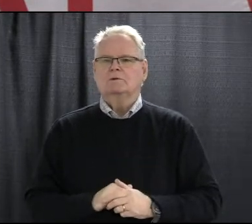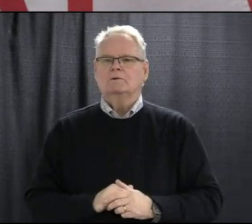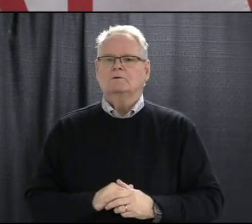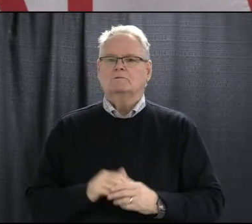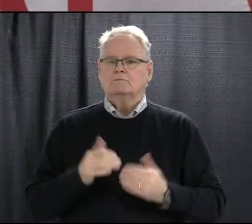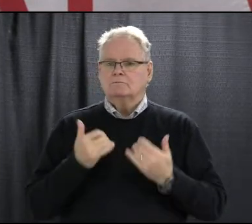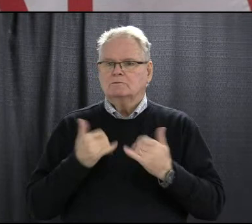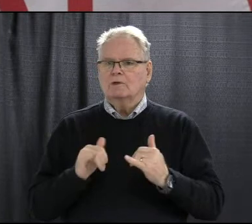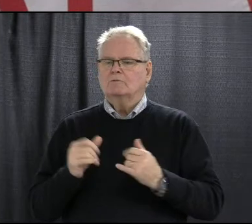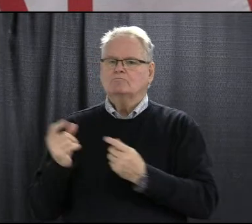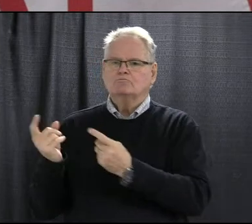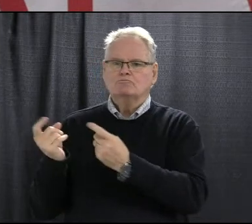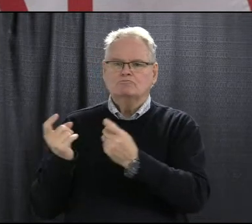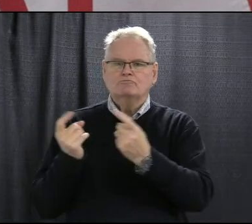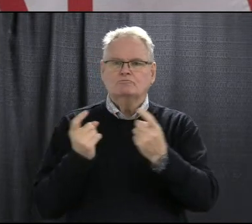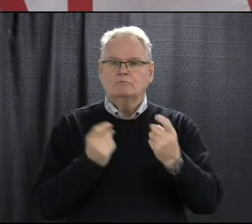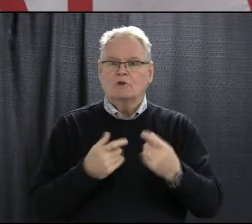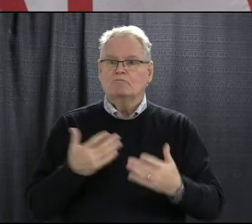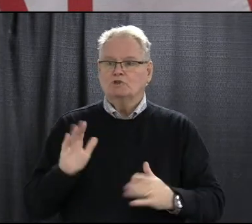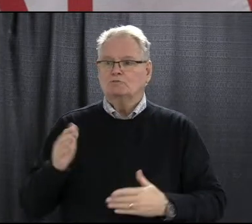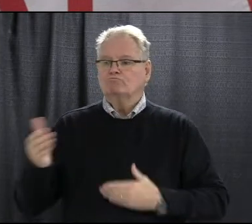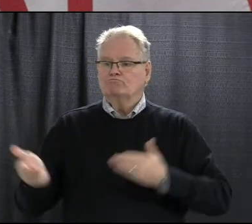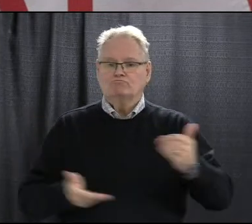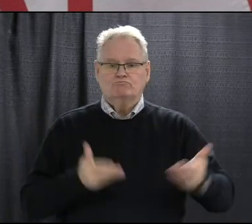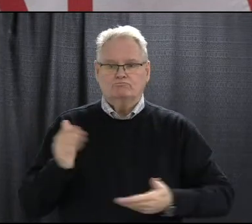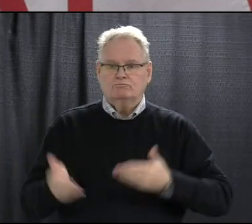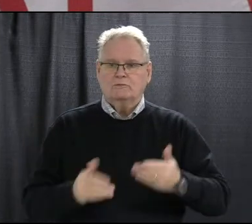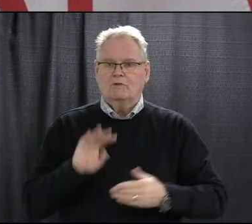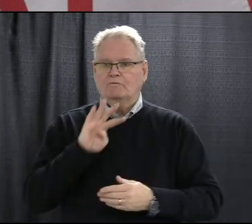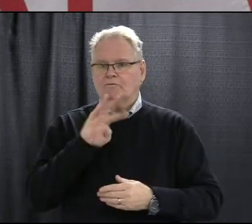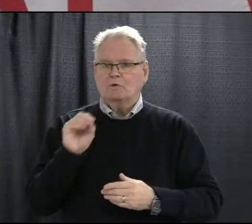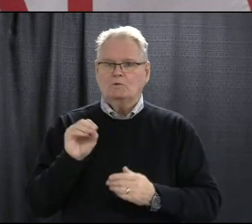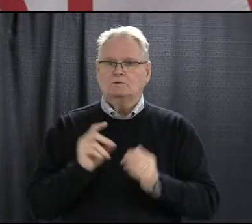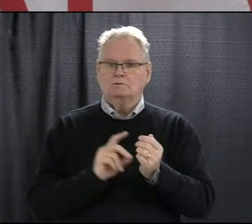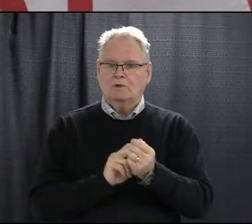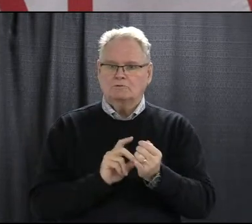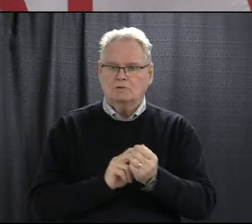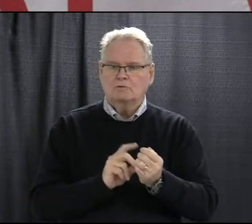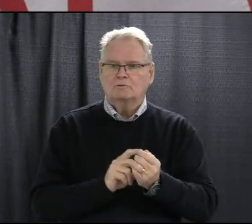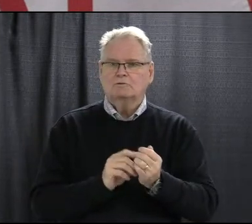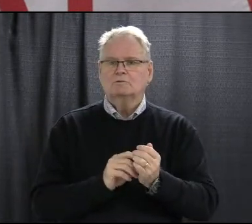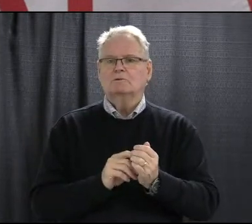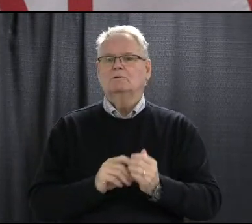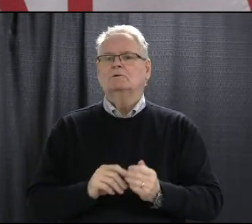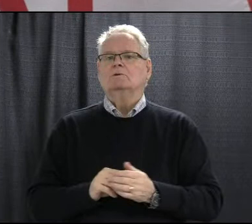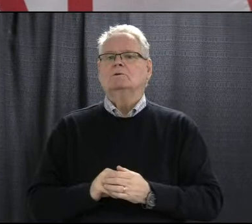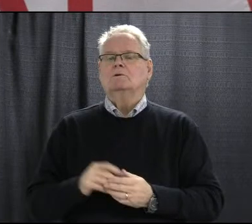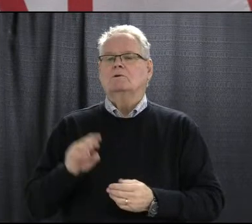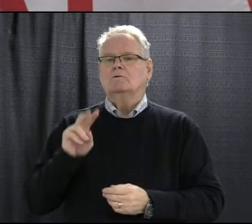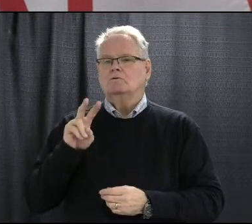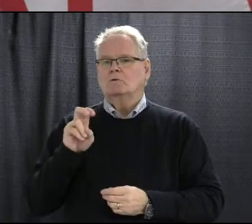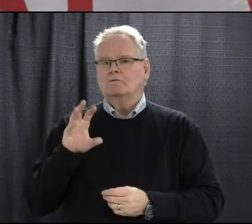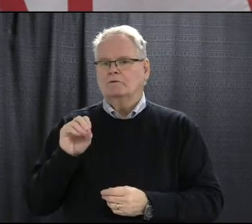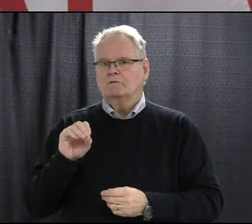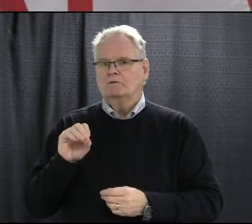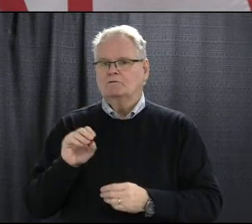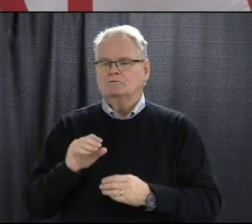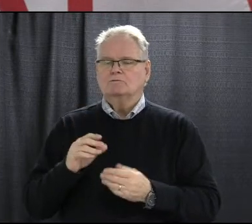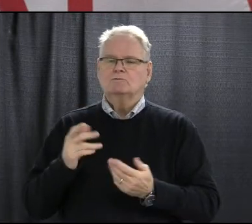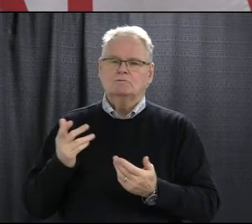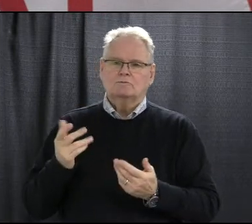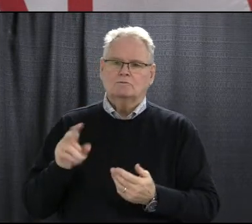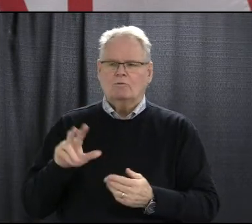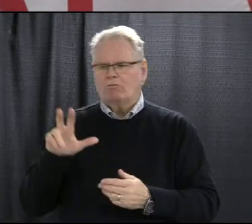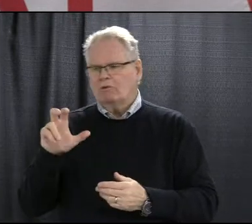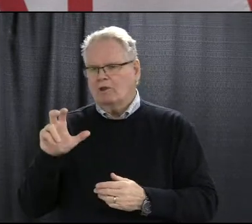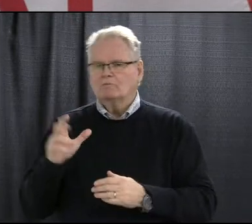40 physicians starting with our Provincial Health Authority and more than 300 nurses joining the system since